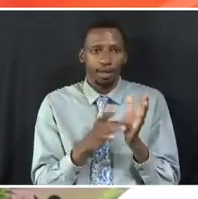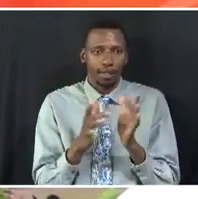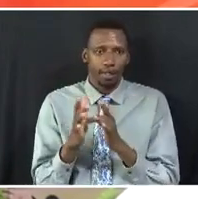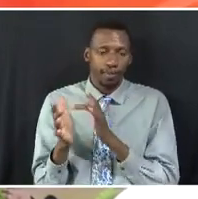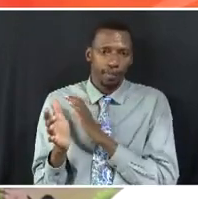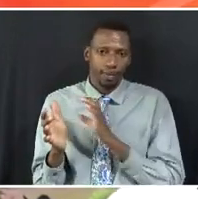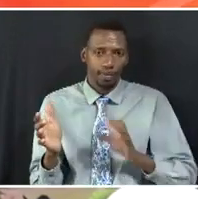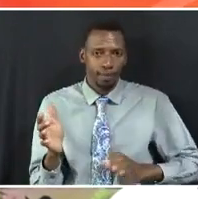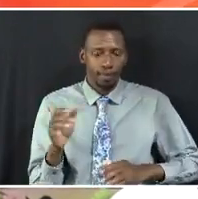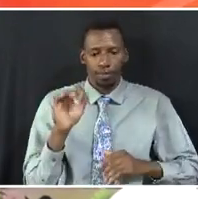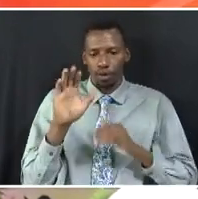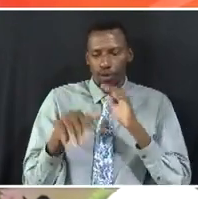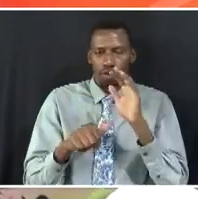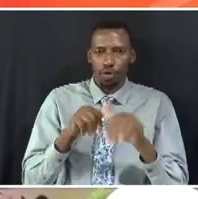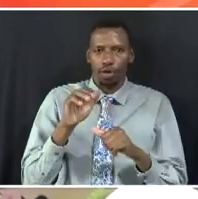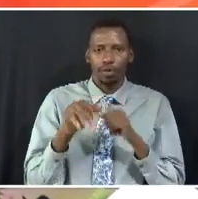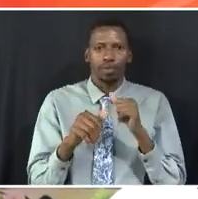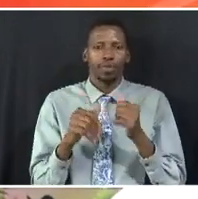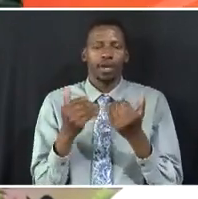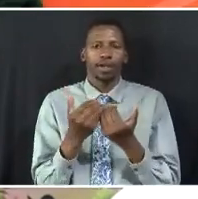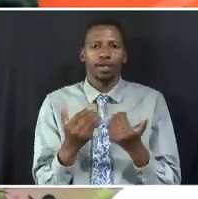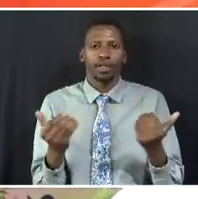calling a little child to him